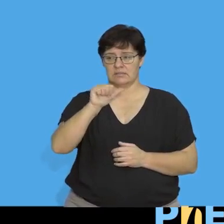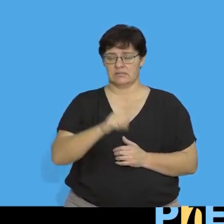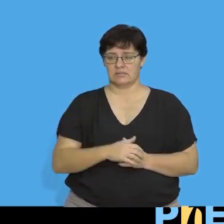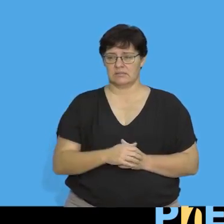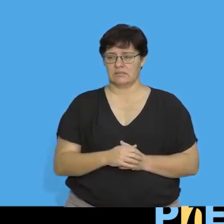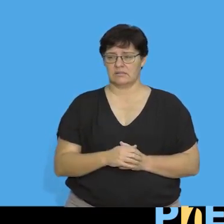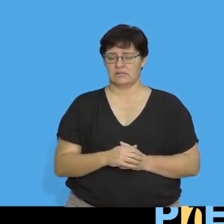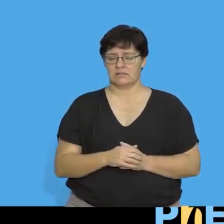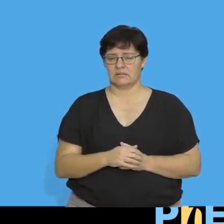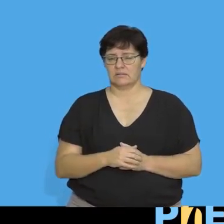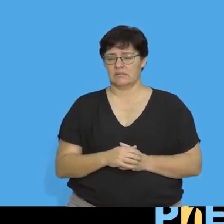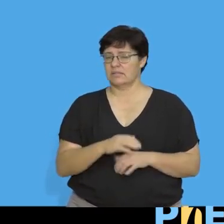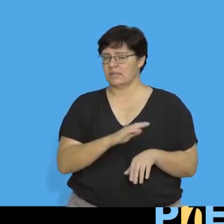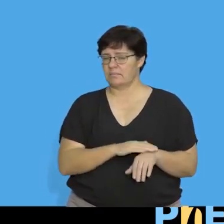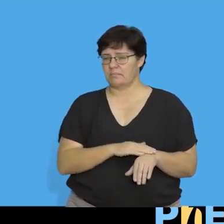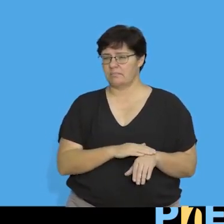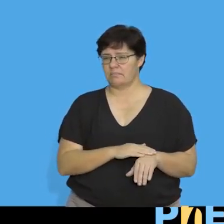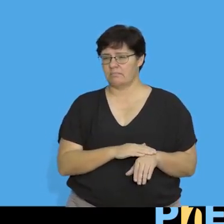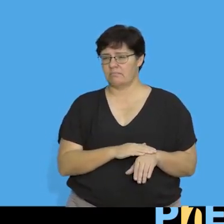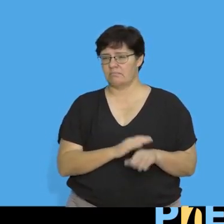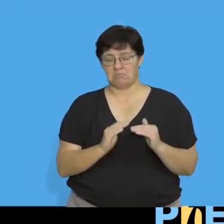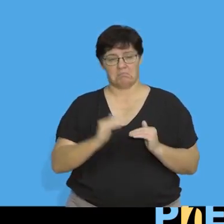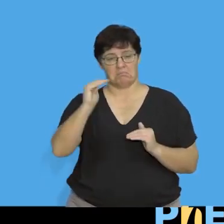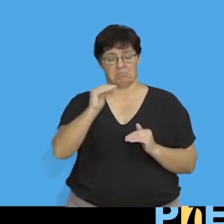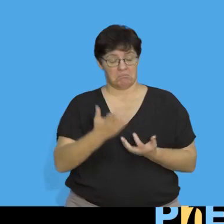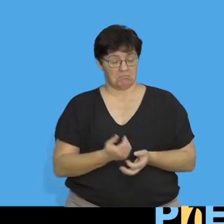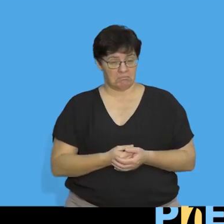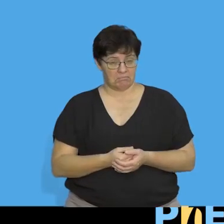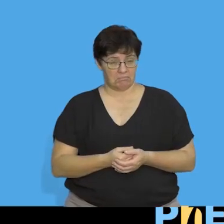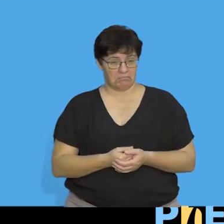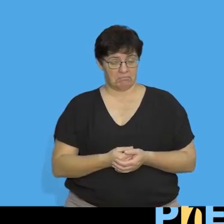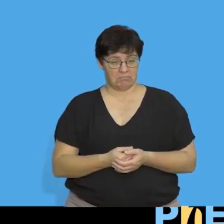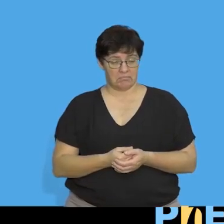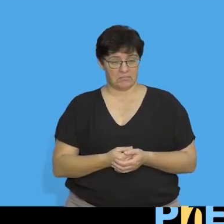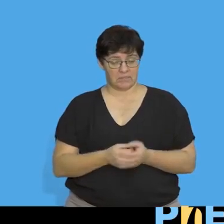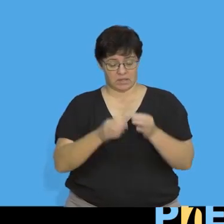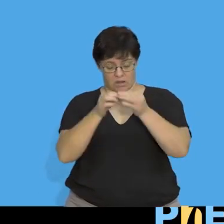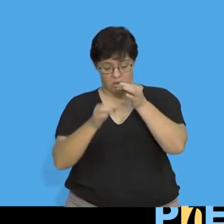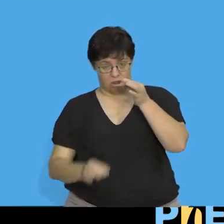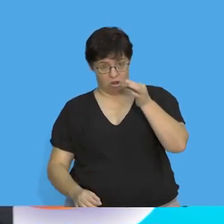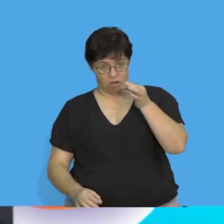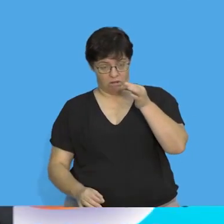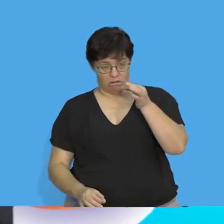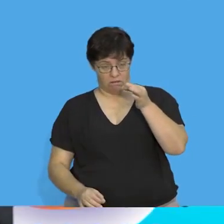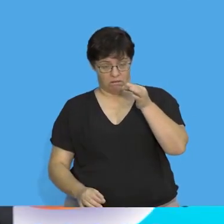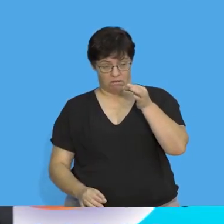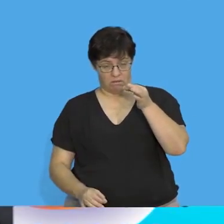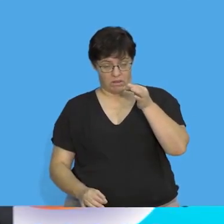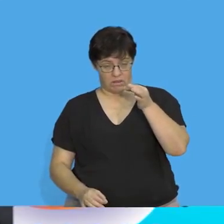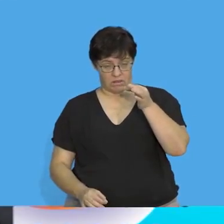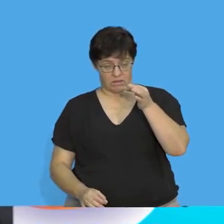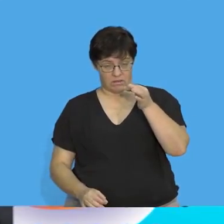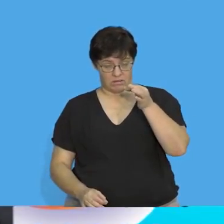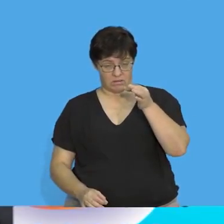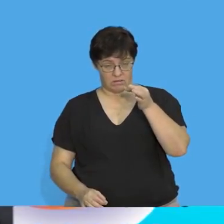the period has increased. The longer string, the longer the mass,